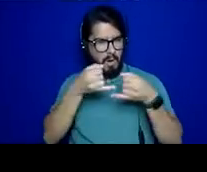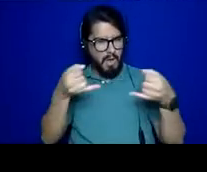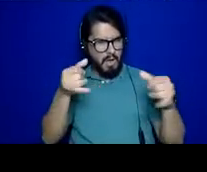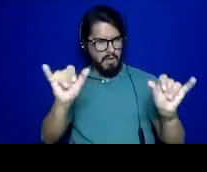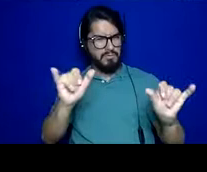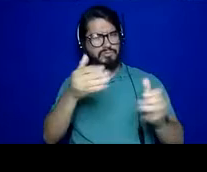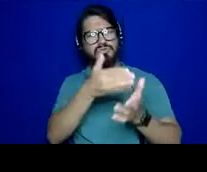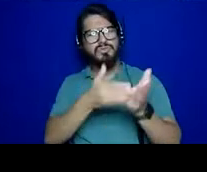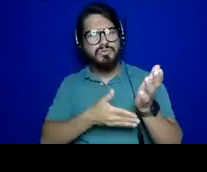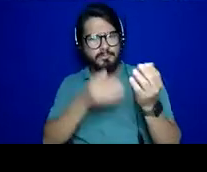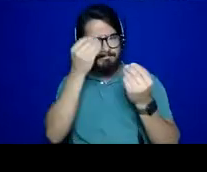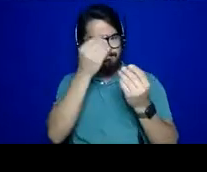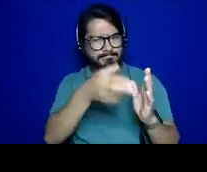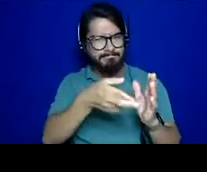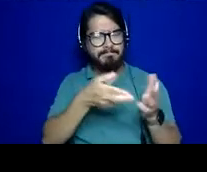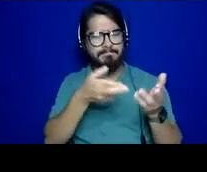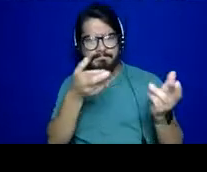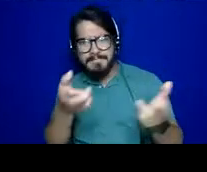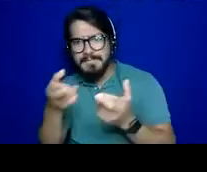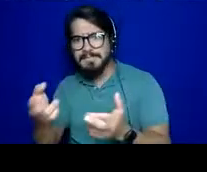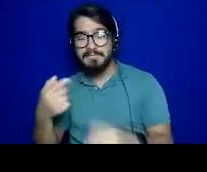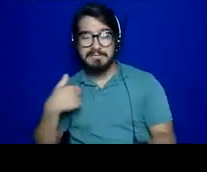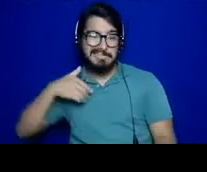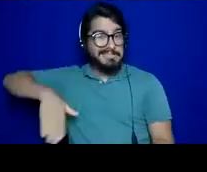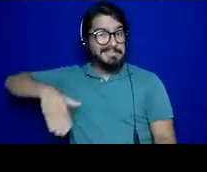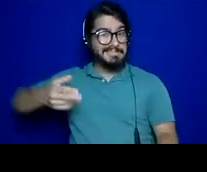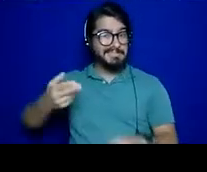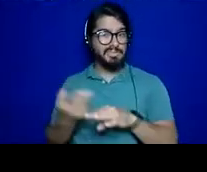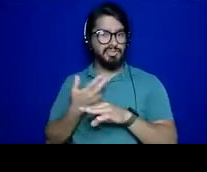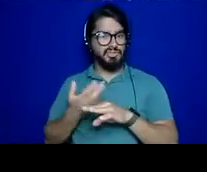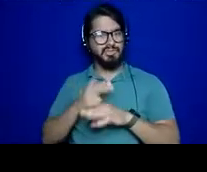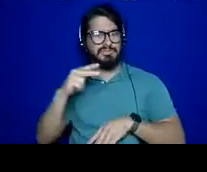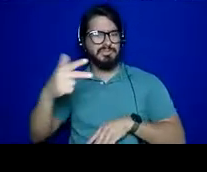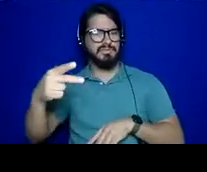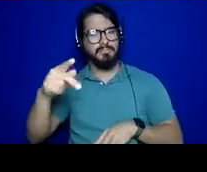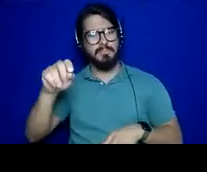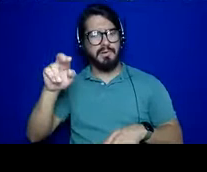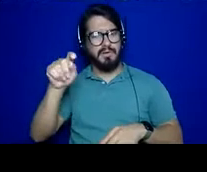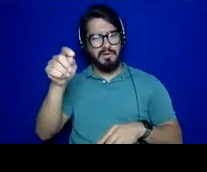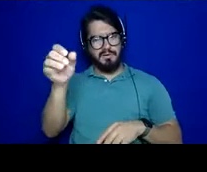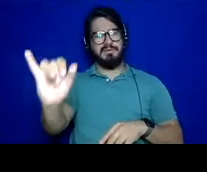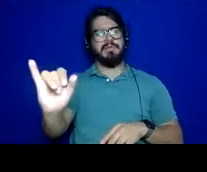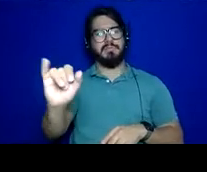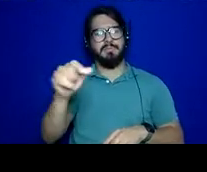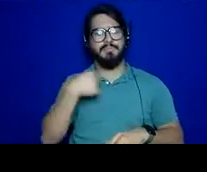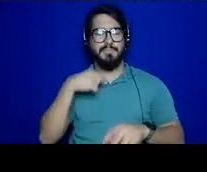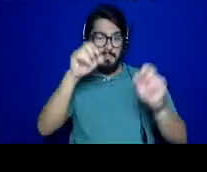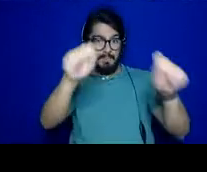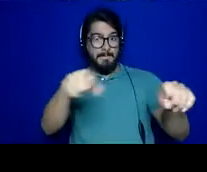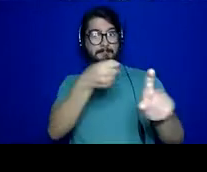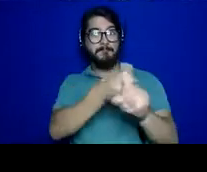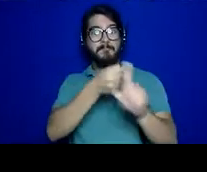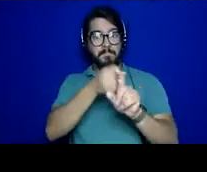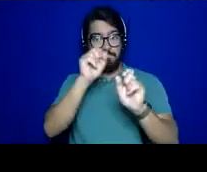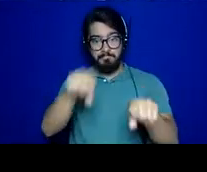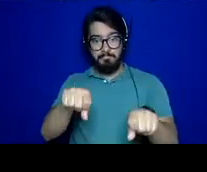I hadn't vetted any like third-party tools, so I wanted to only recommend things that either come installed or that are available